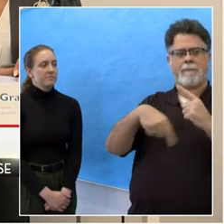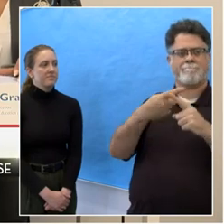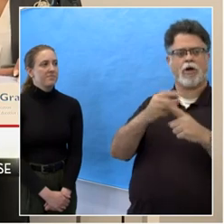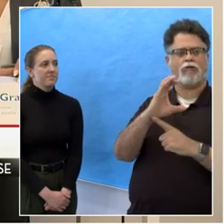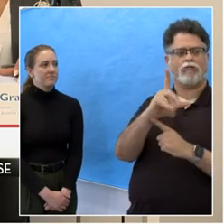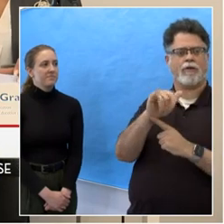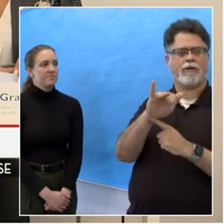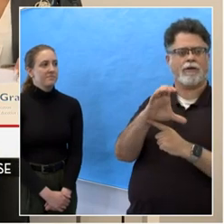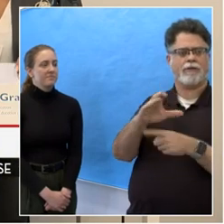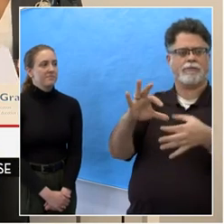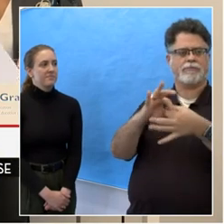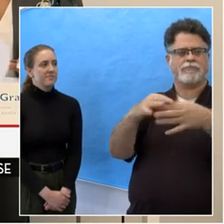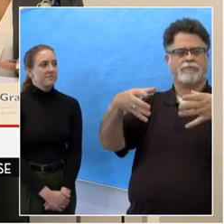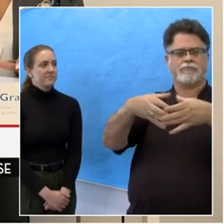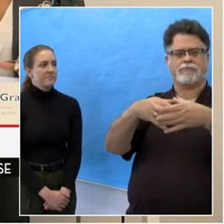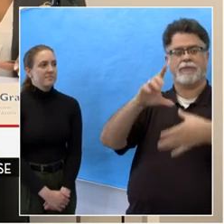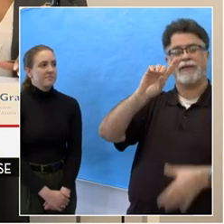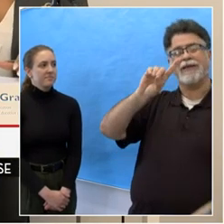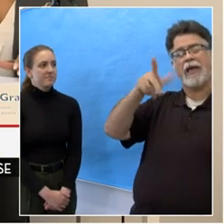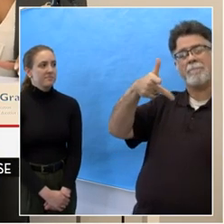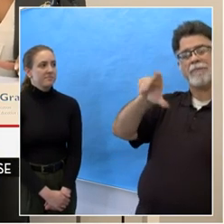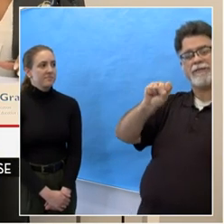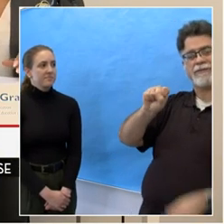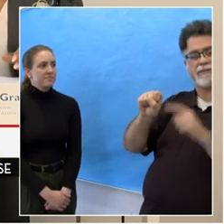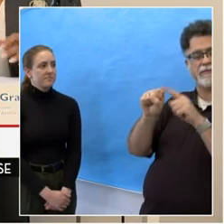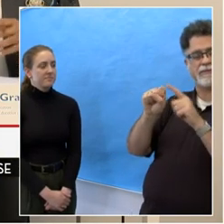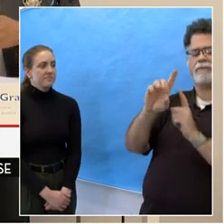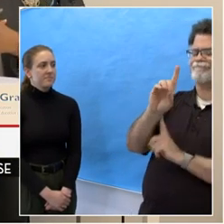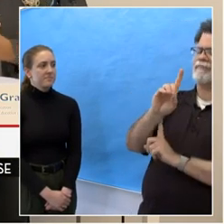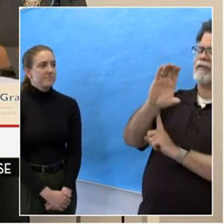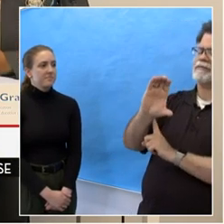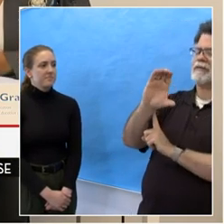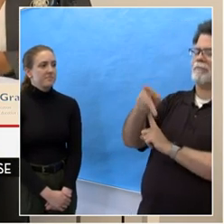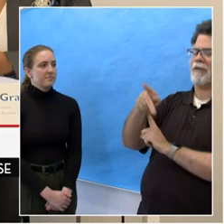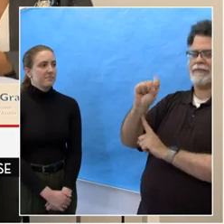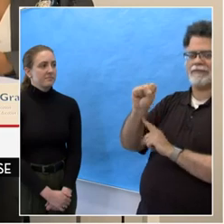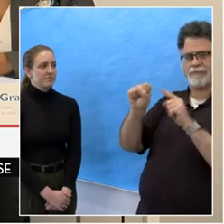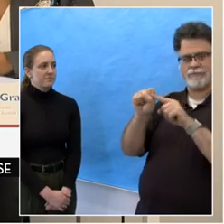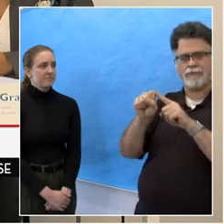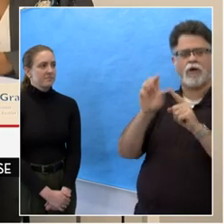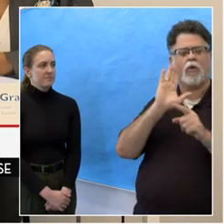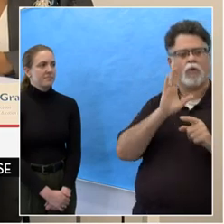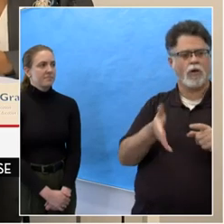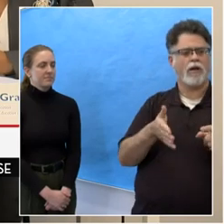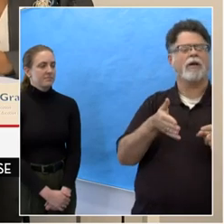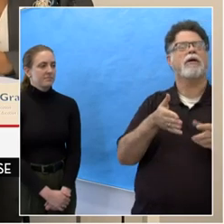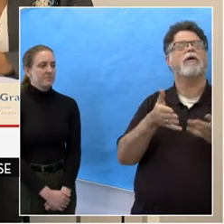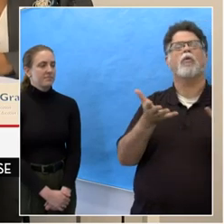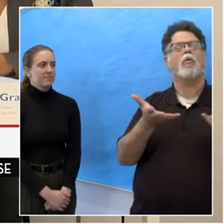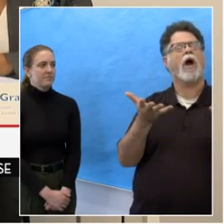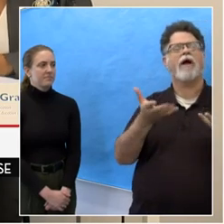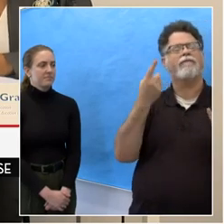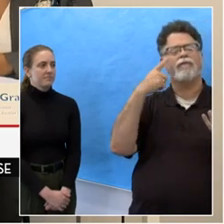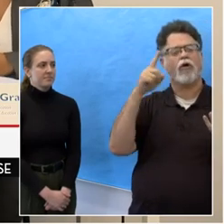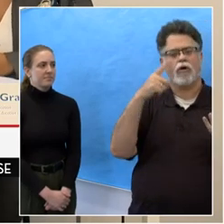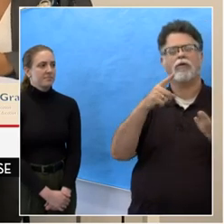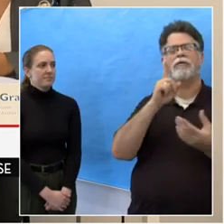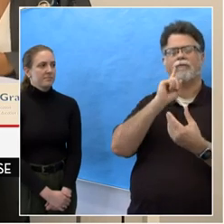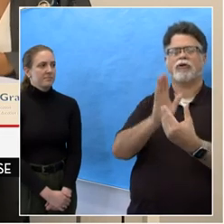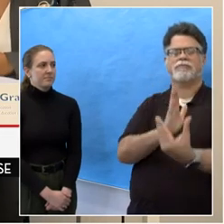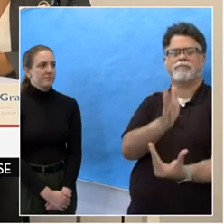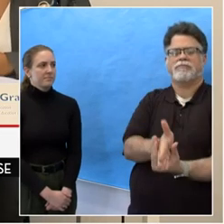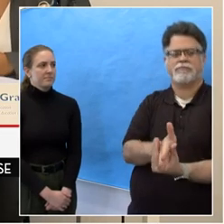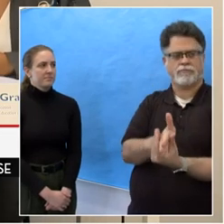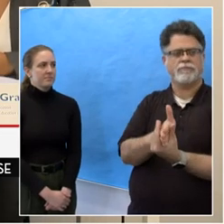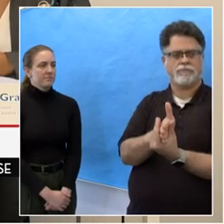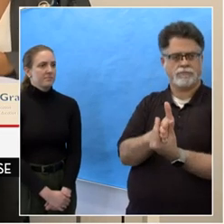clear, response and prescription for intervention, but also when students need more time on various